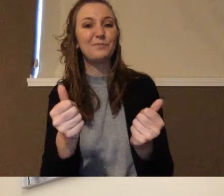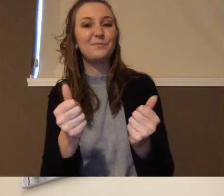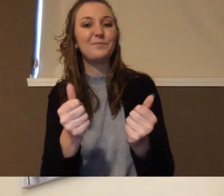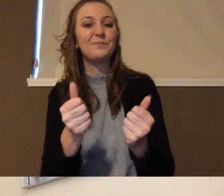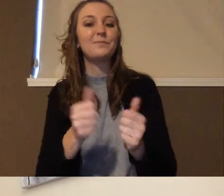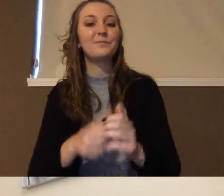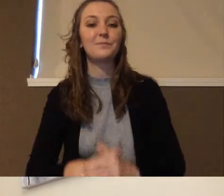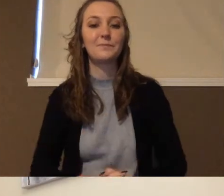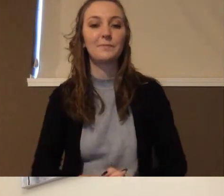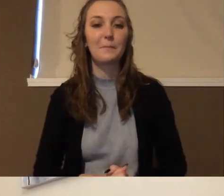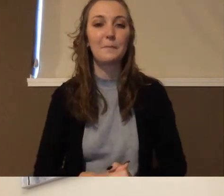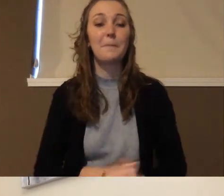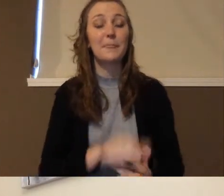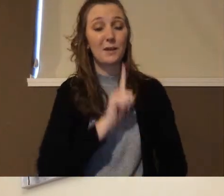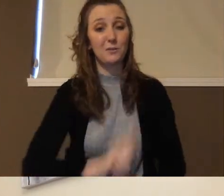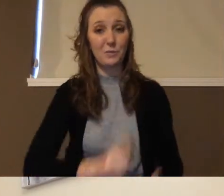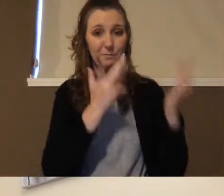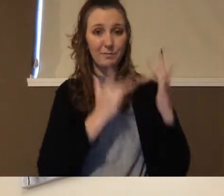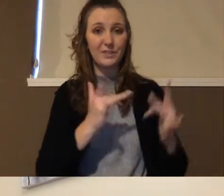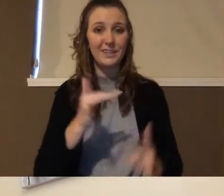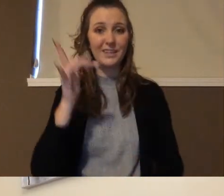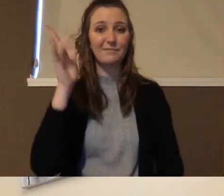mercy, hear our prayer.